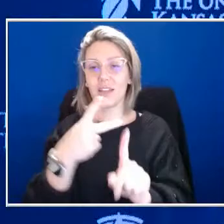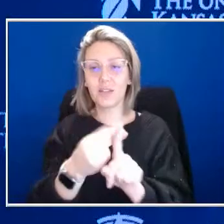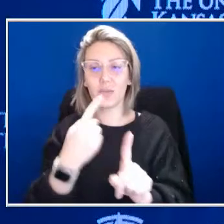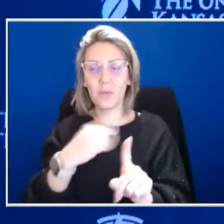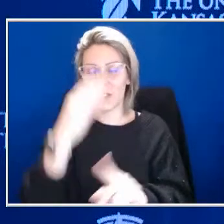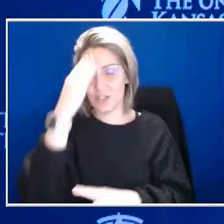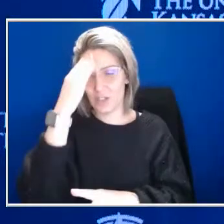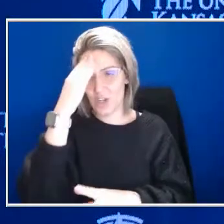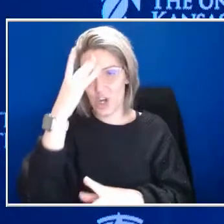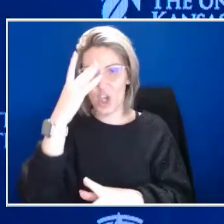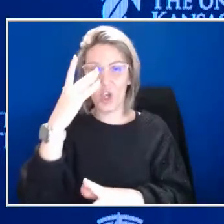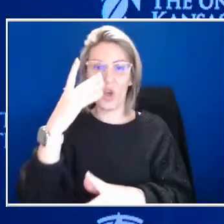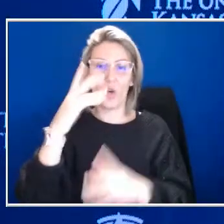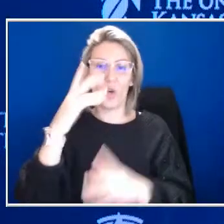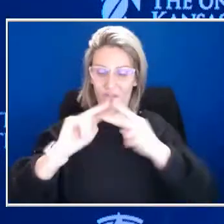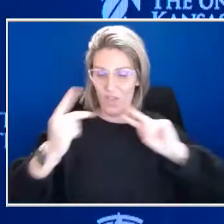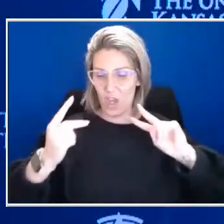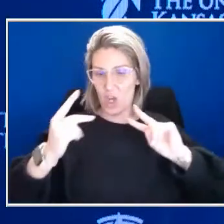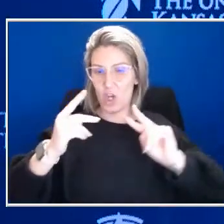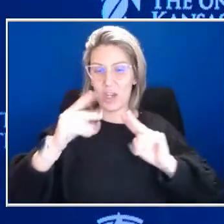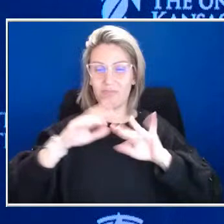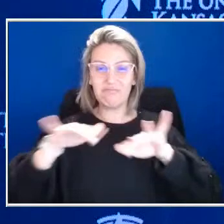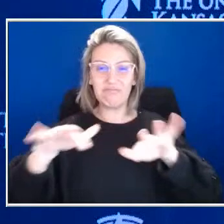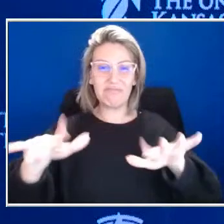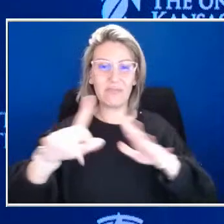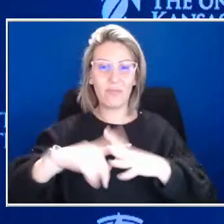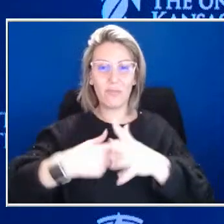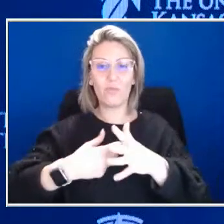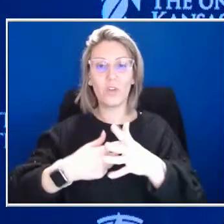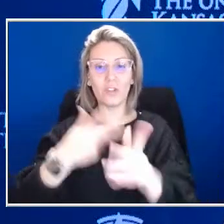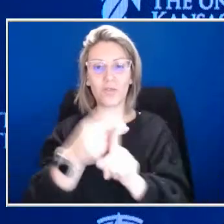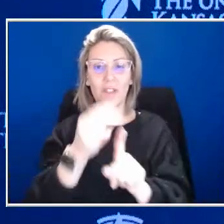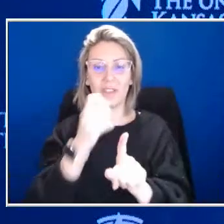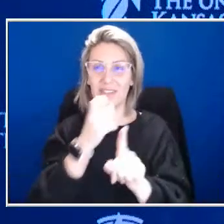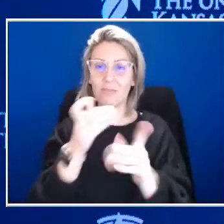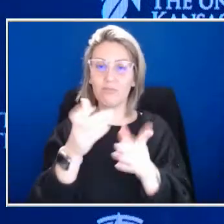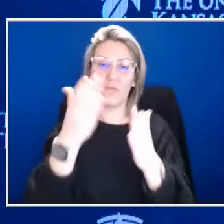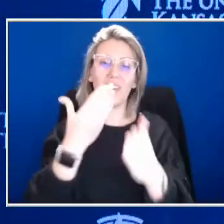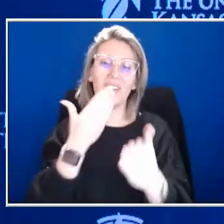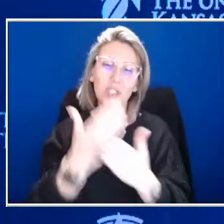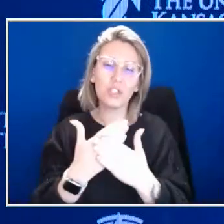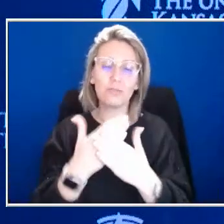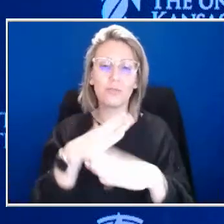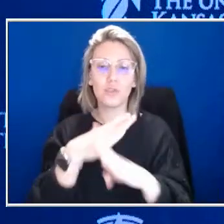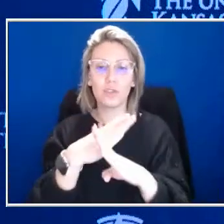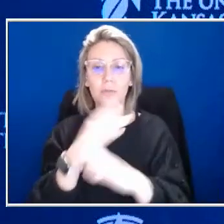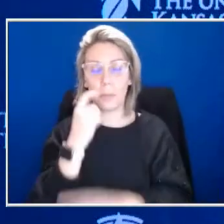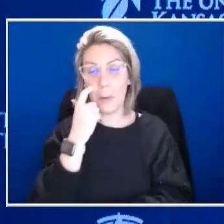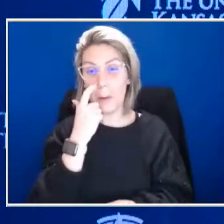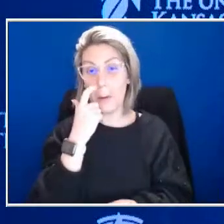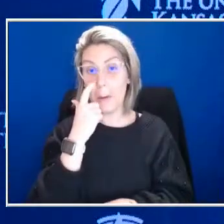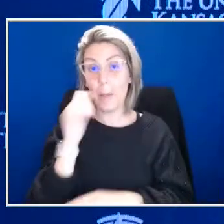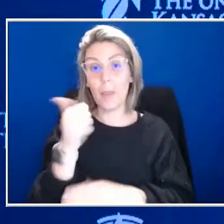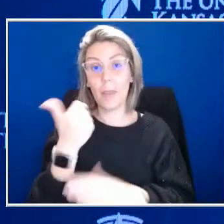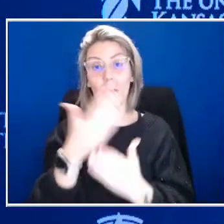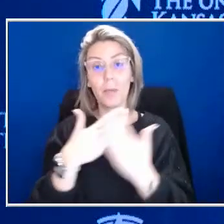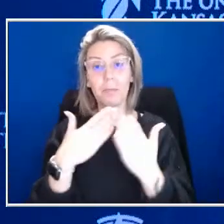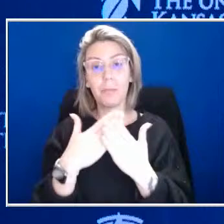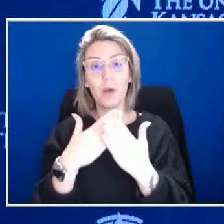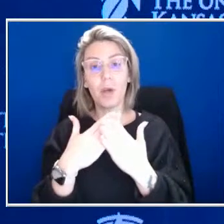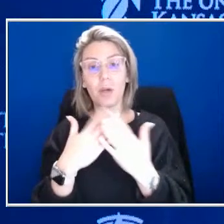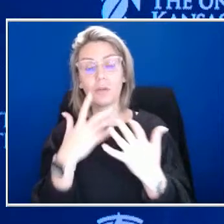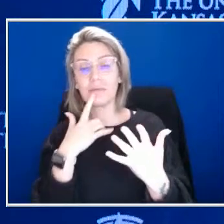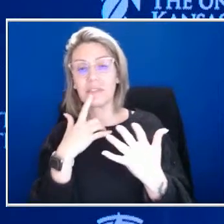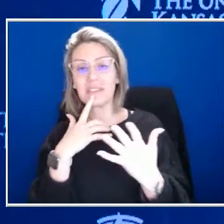monovalent vaccine, the original vaccine, doesn't provide as good a protection. That's part of it. The other part is waning immunity. So after